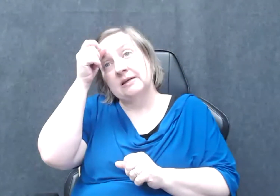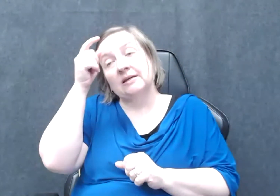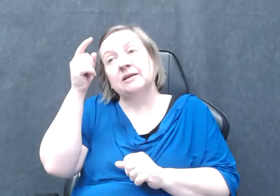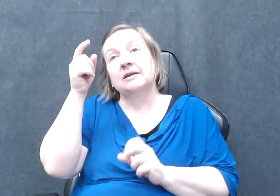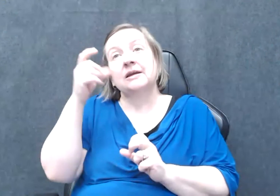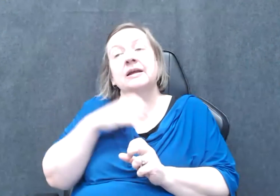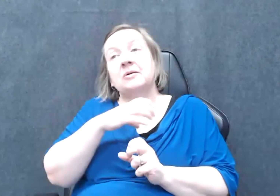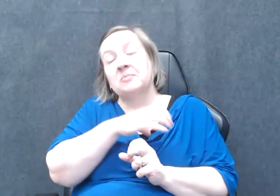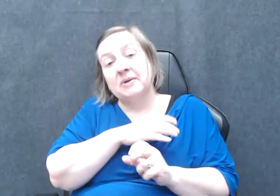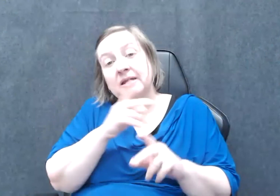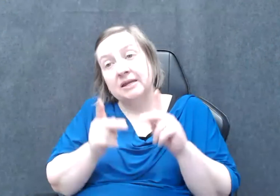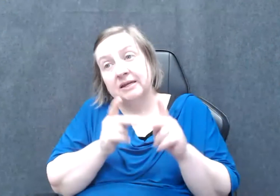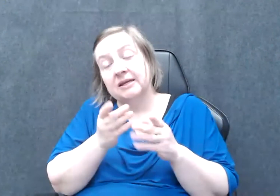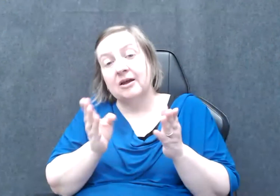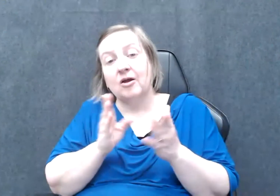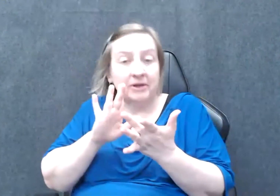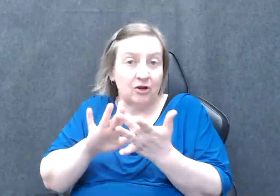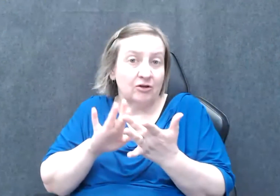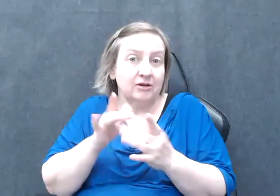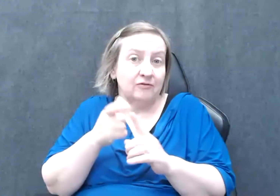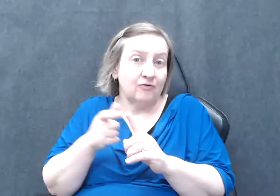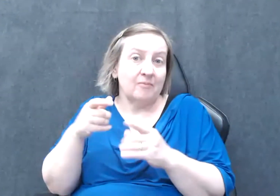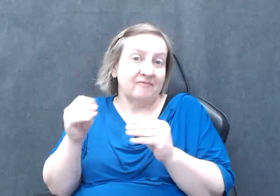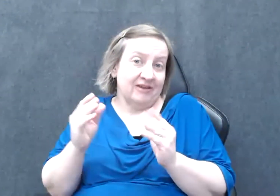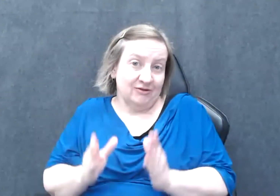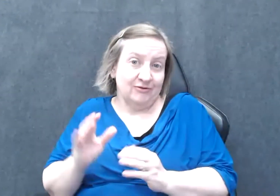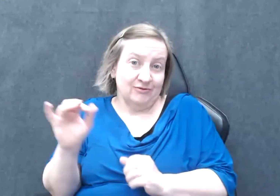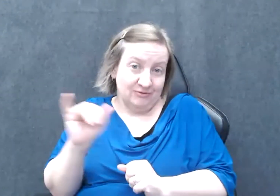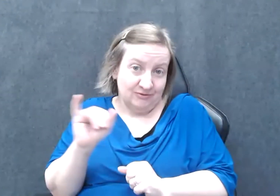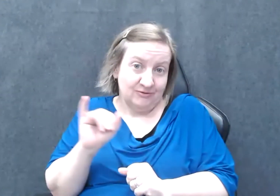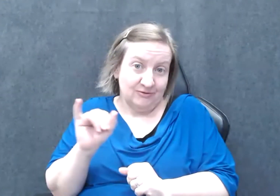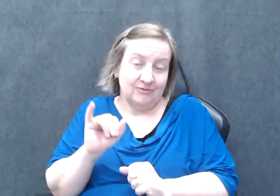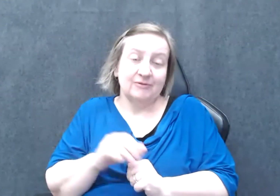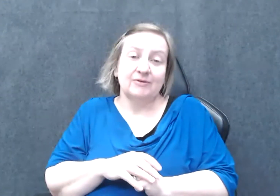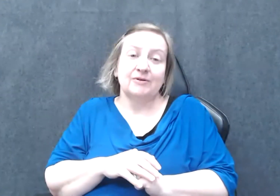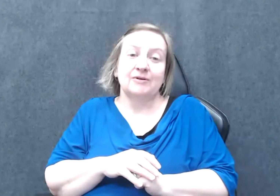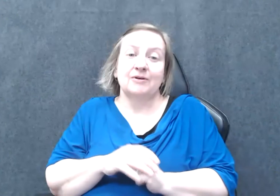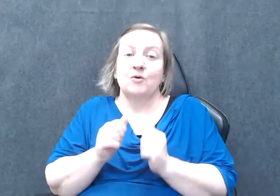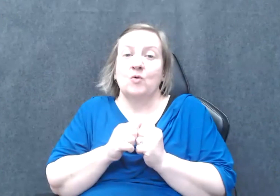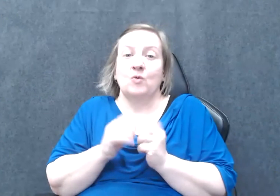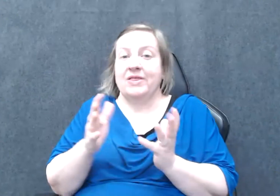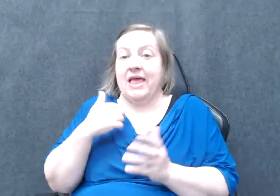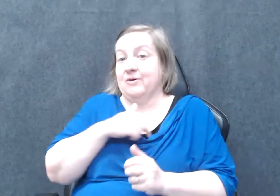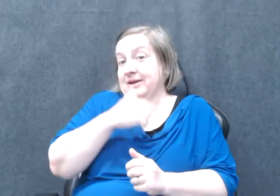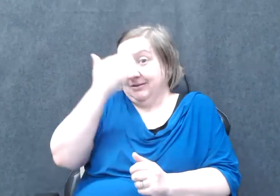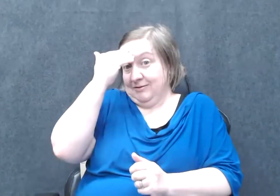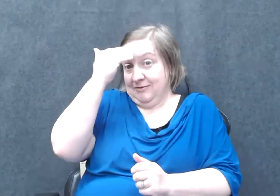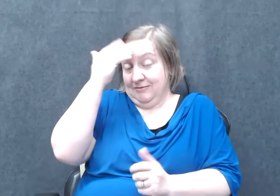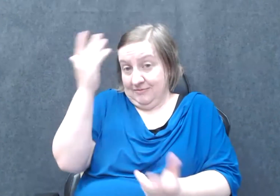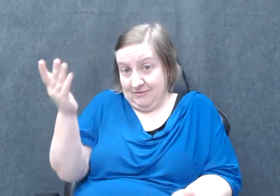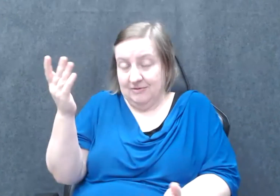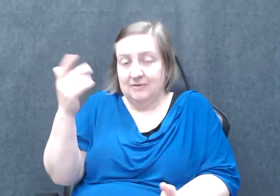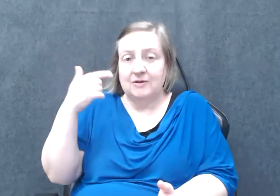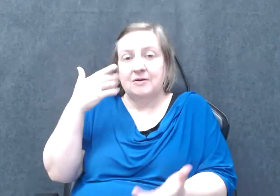committee members are being contacted by these vendors. And, you know, without our knowledge. And so we